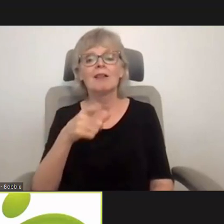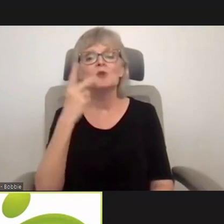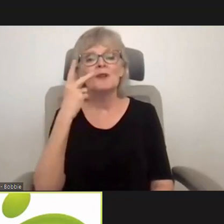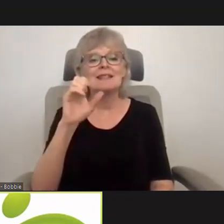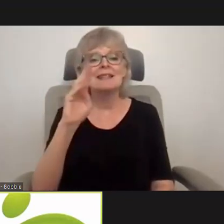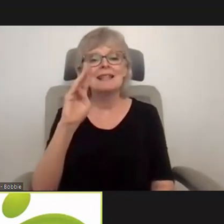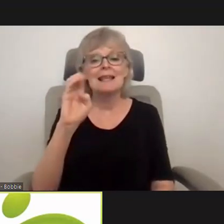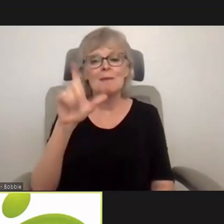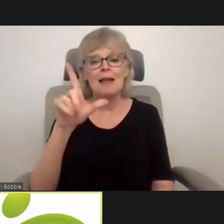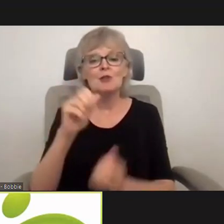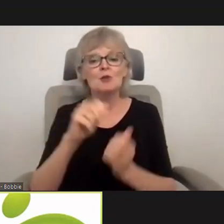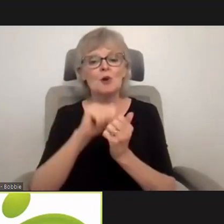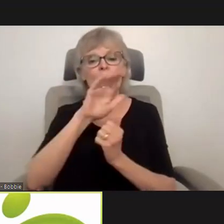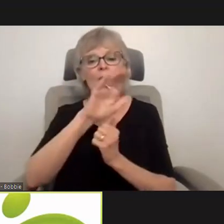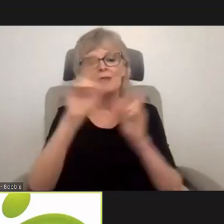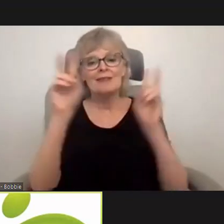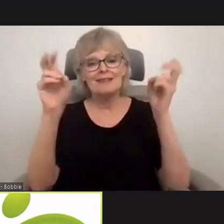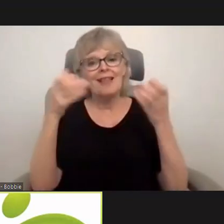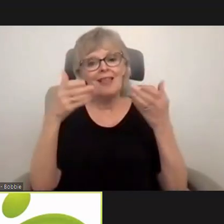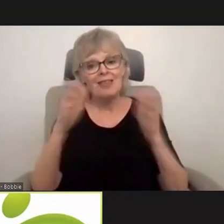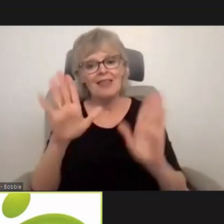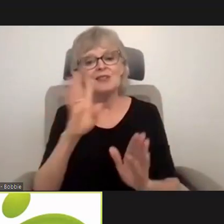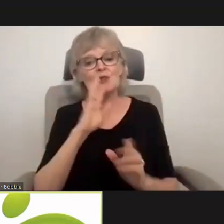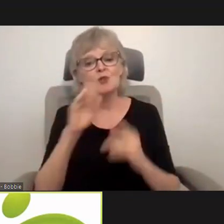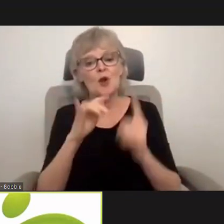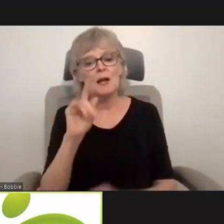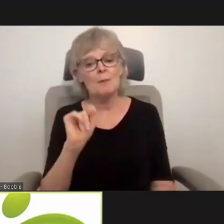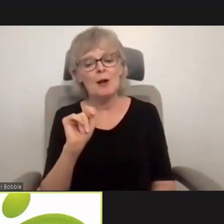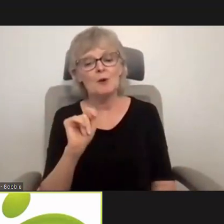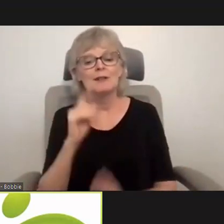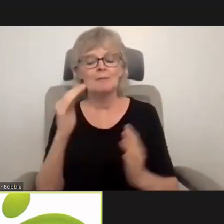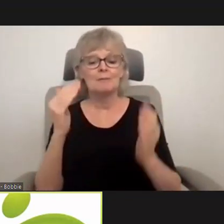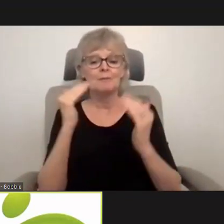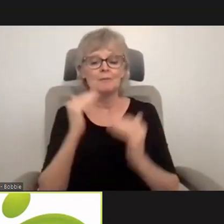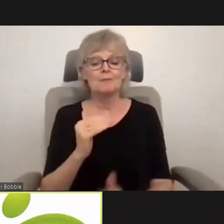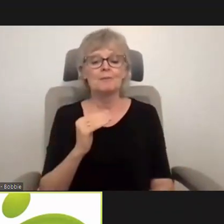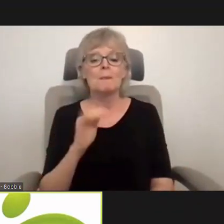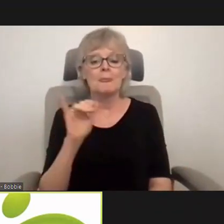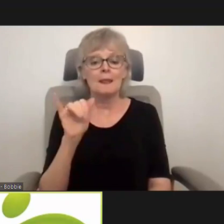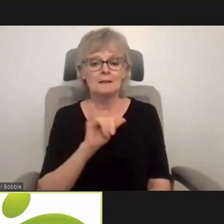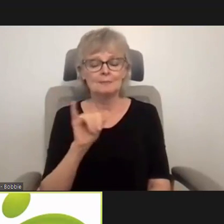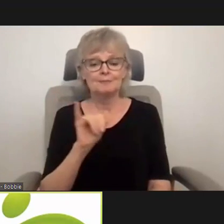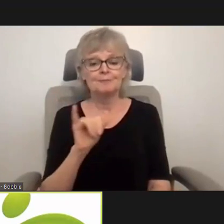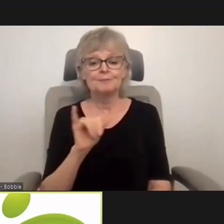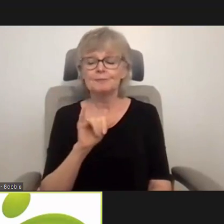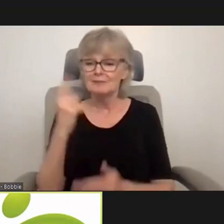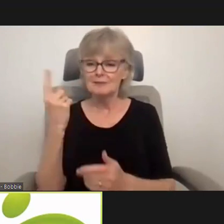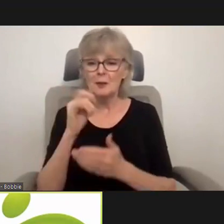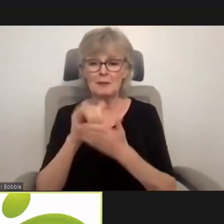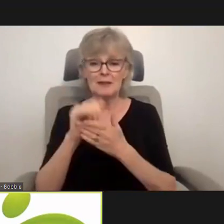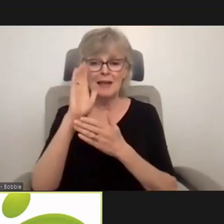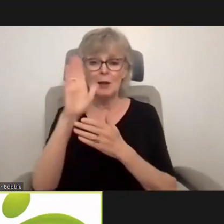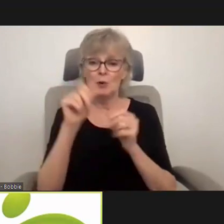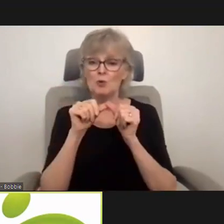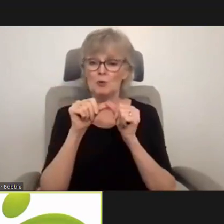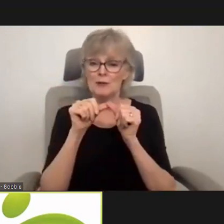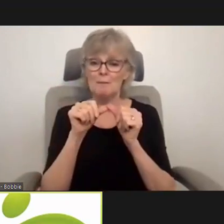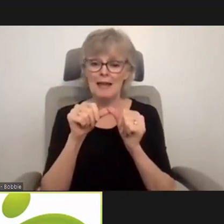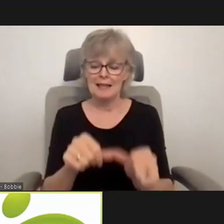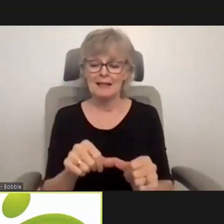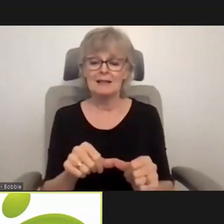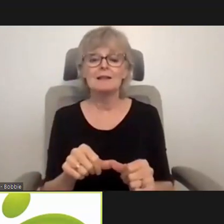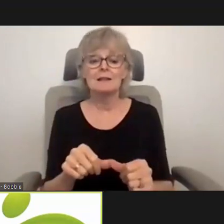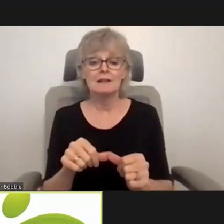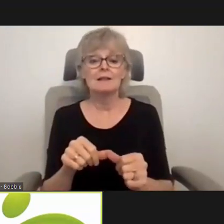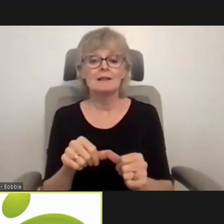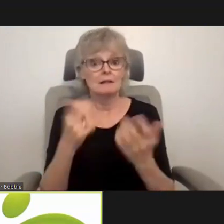We also really, I have to say, something that I think will stay too from COVID is this ability to meet via